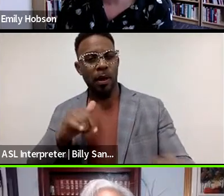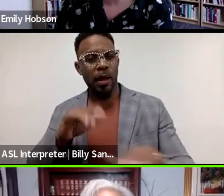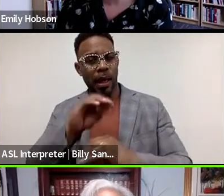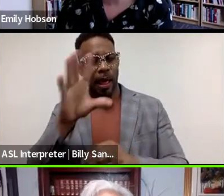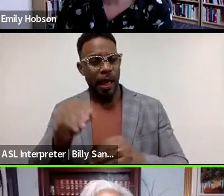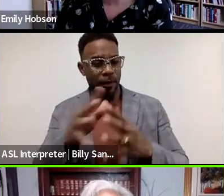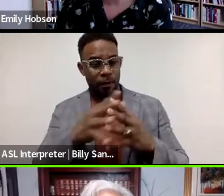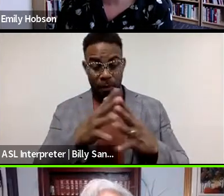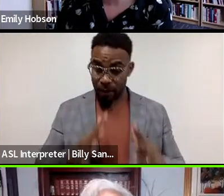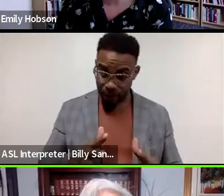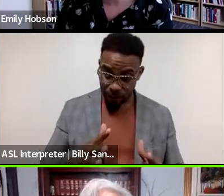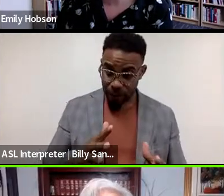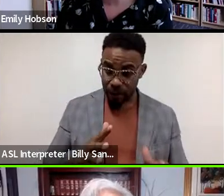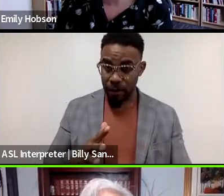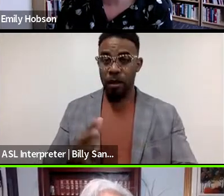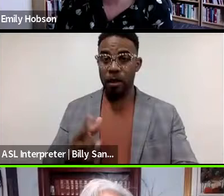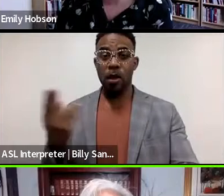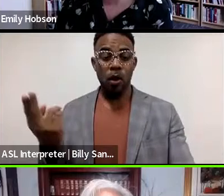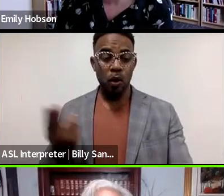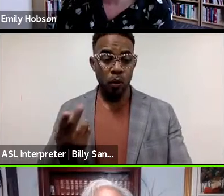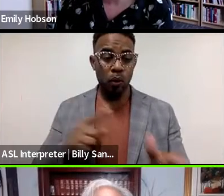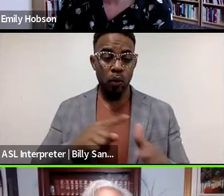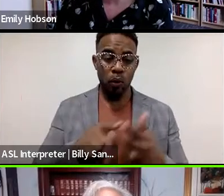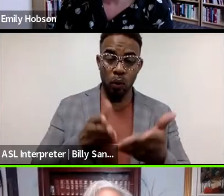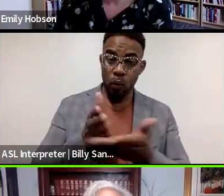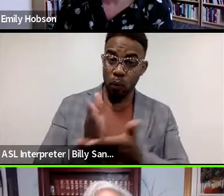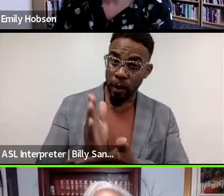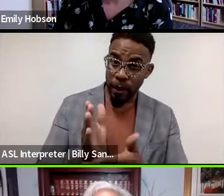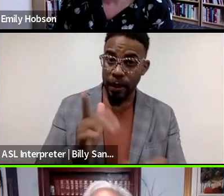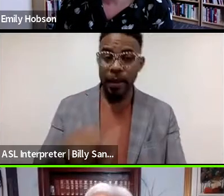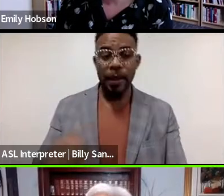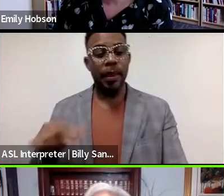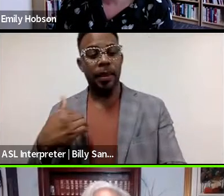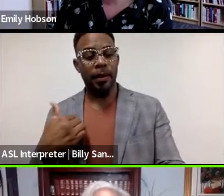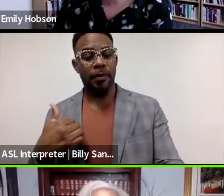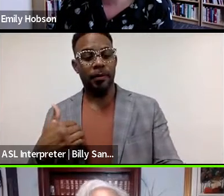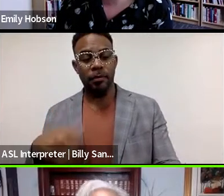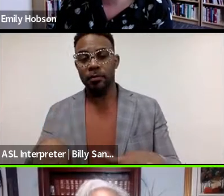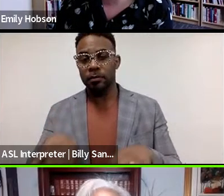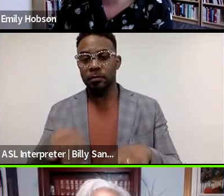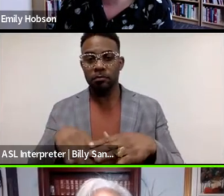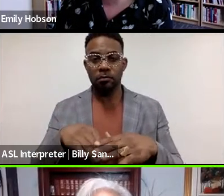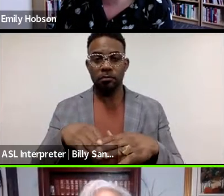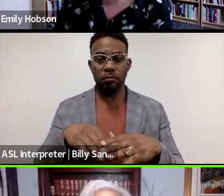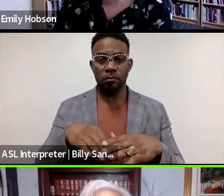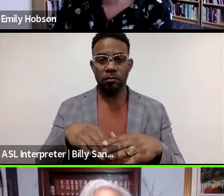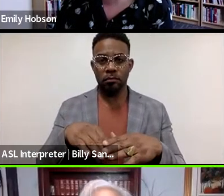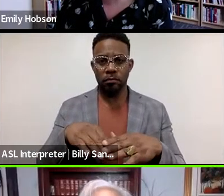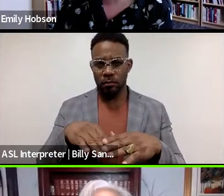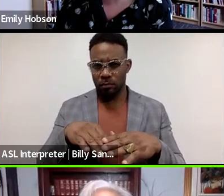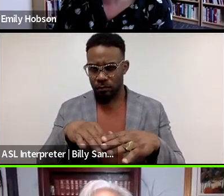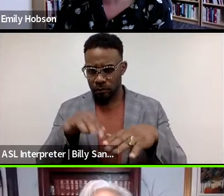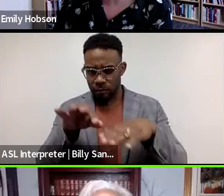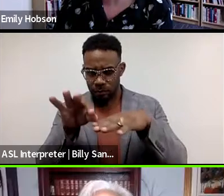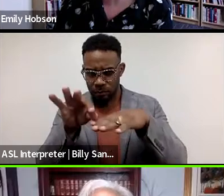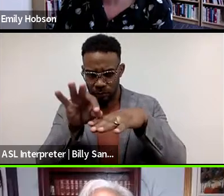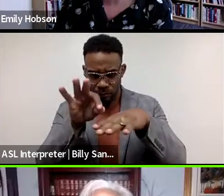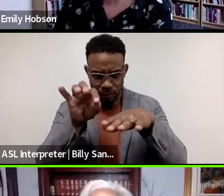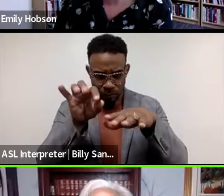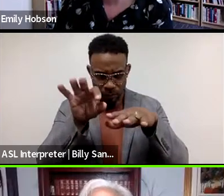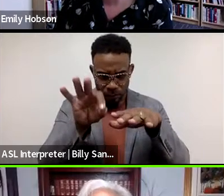African Americans use those rights, they have basically put crosshairs on them,